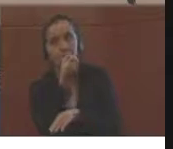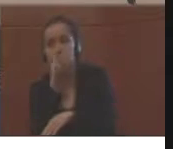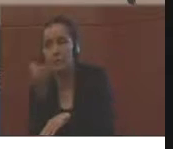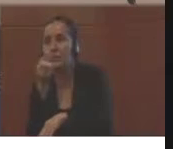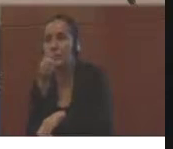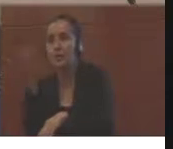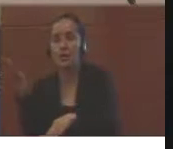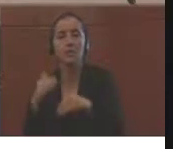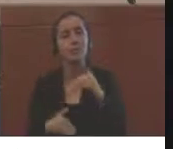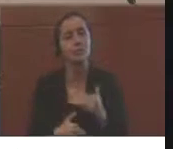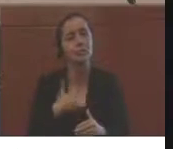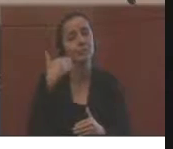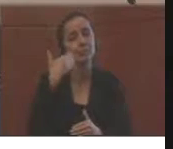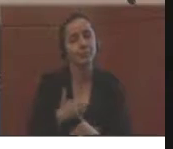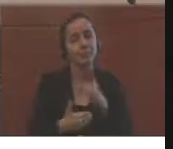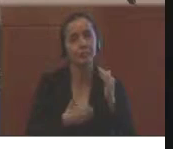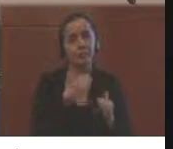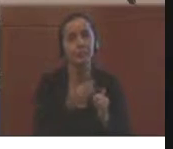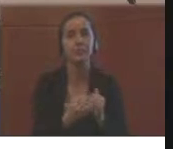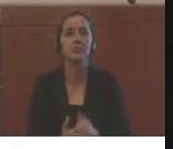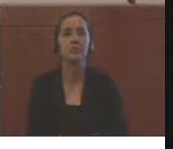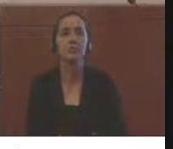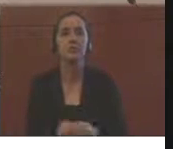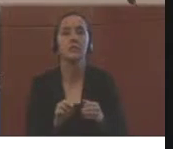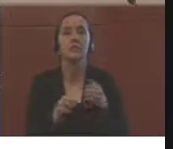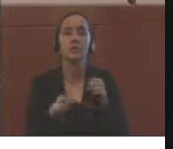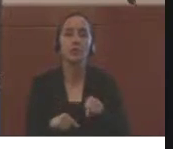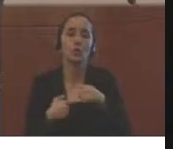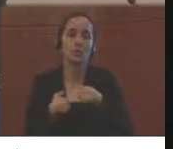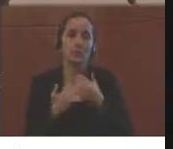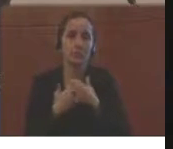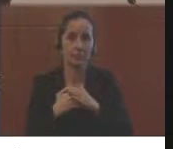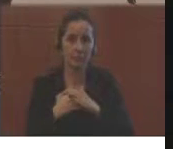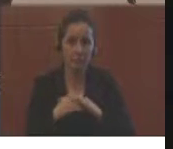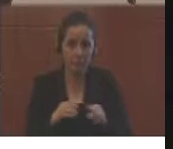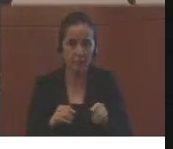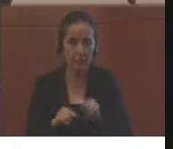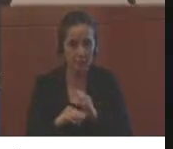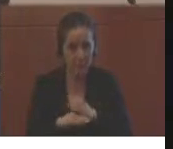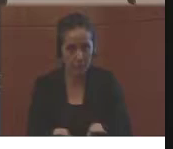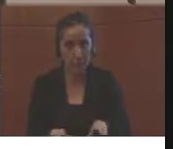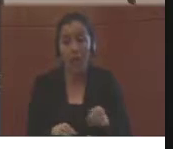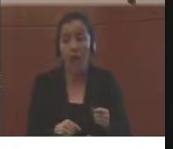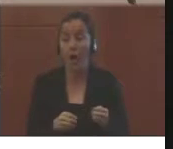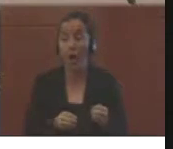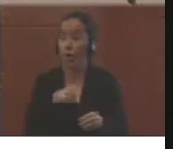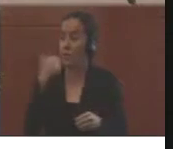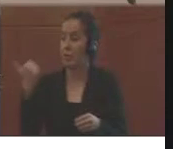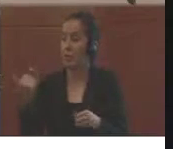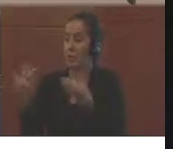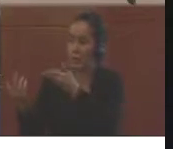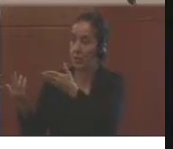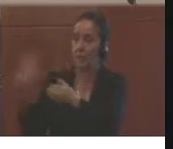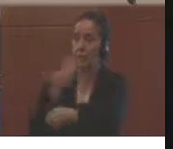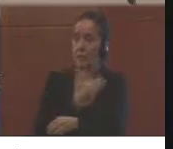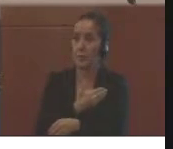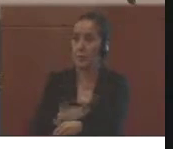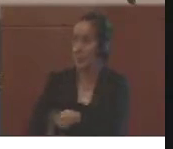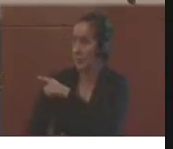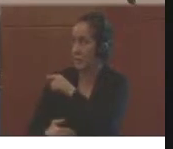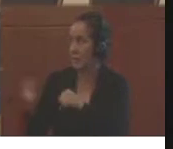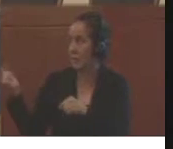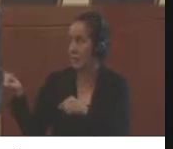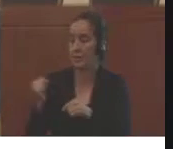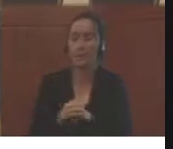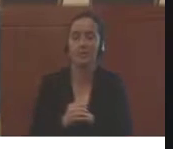Having told you a little bit about the process that we followed, I would like to give the floor back to